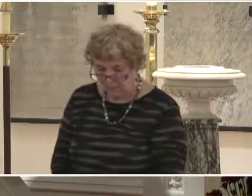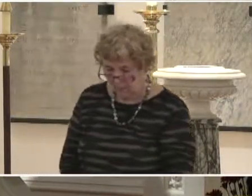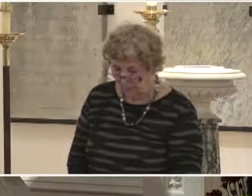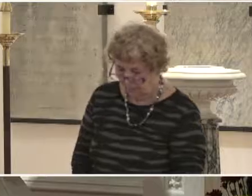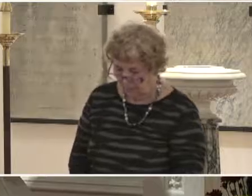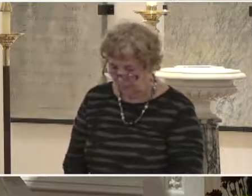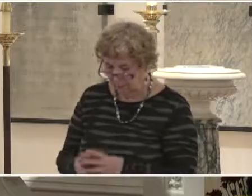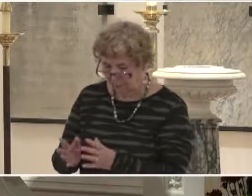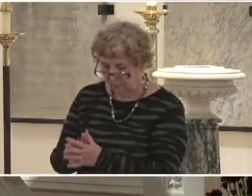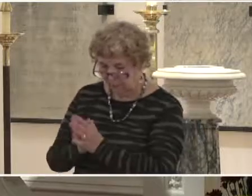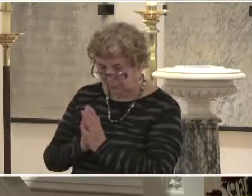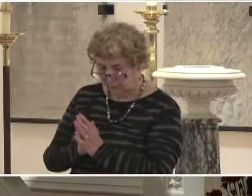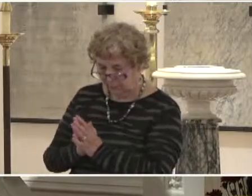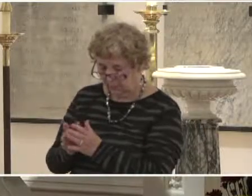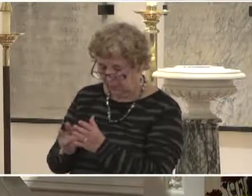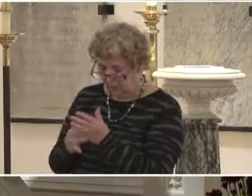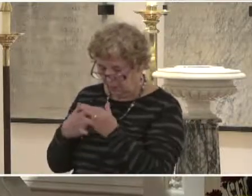Let us pray.